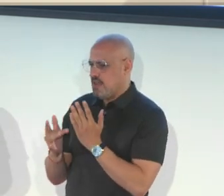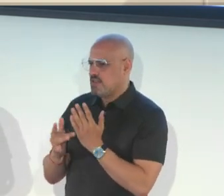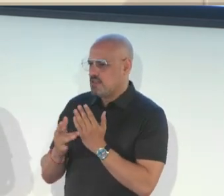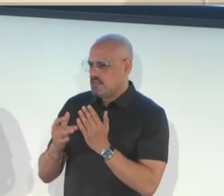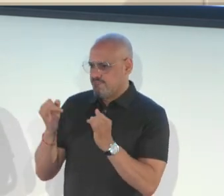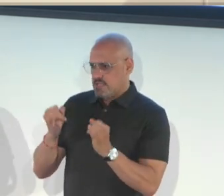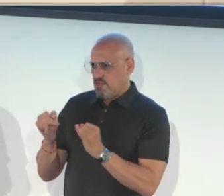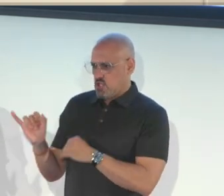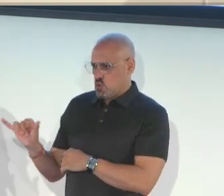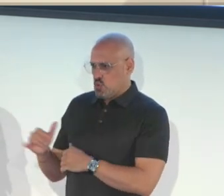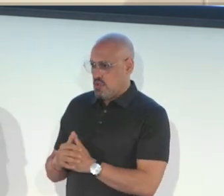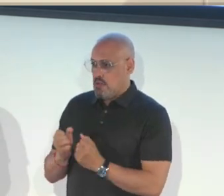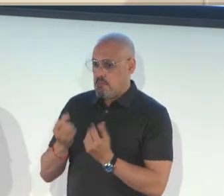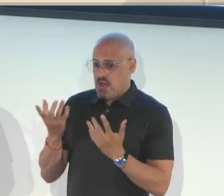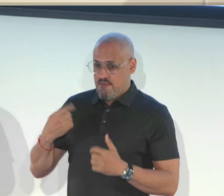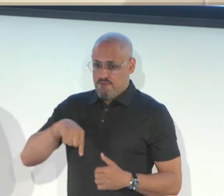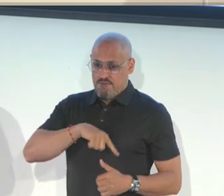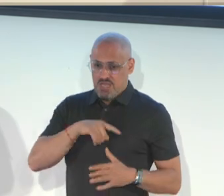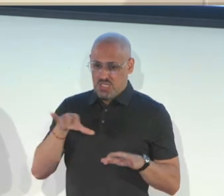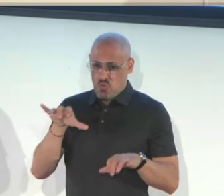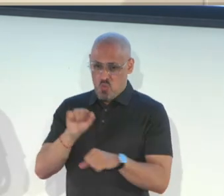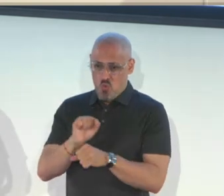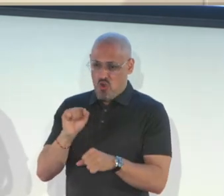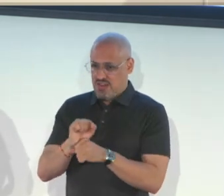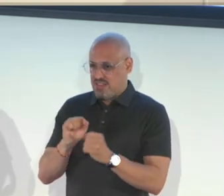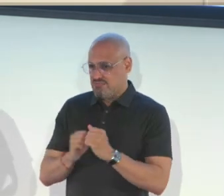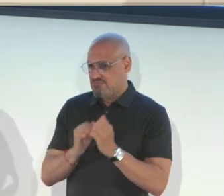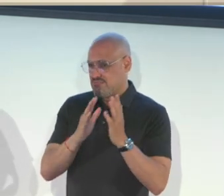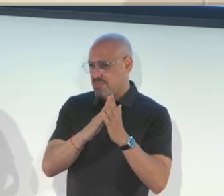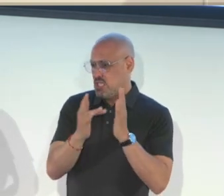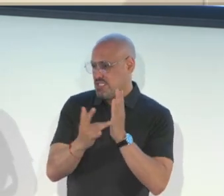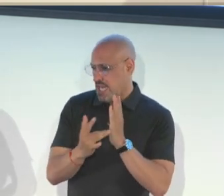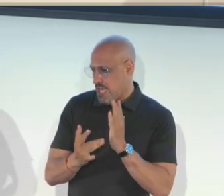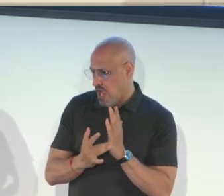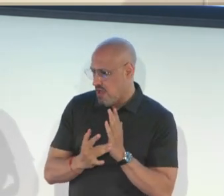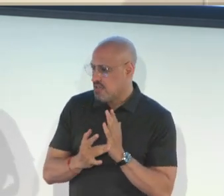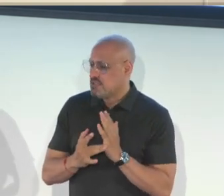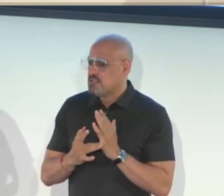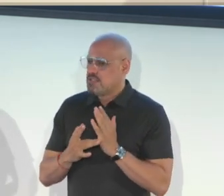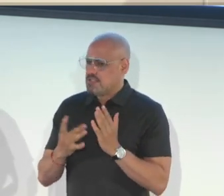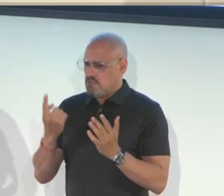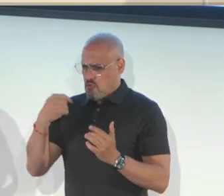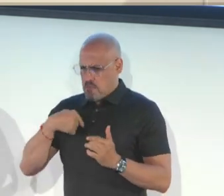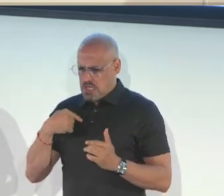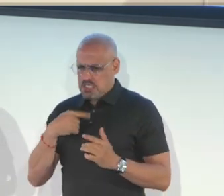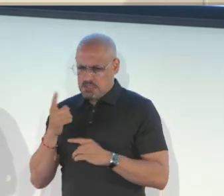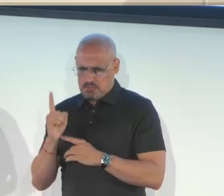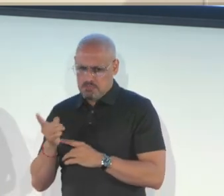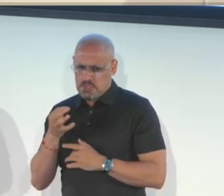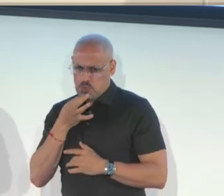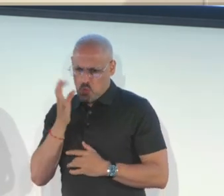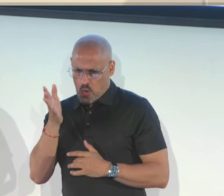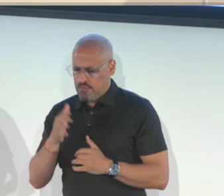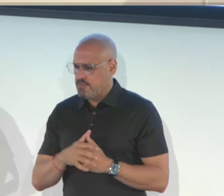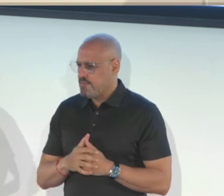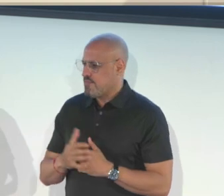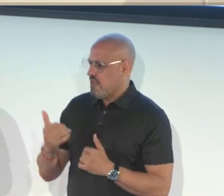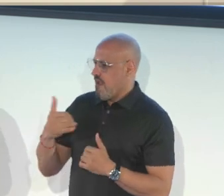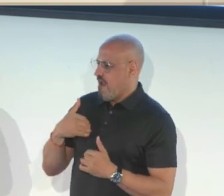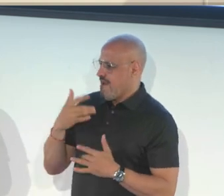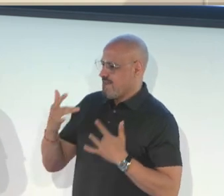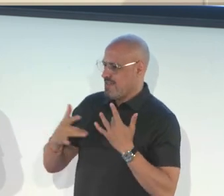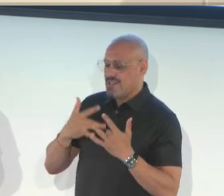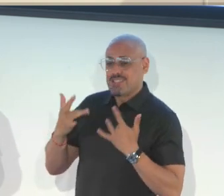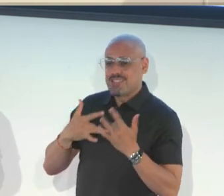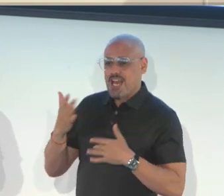individual. A lot of us here do work in building technologies, but as you'll hear from me in just a moment, I'm excited